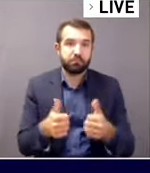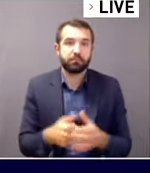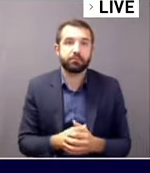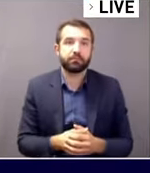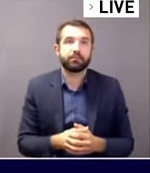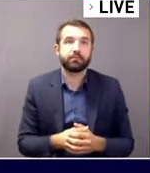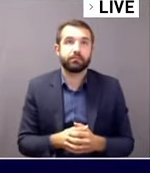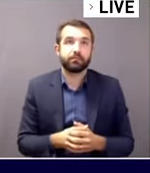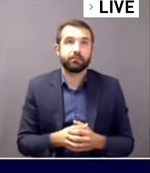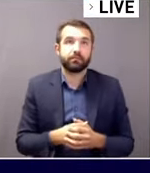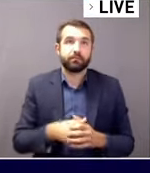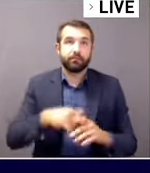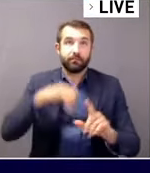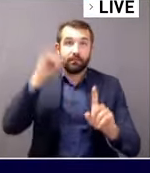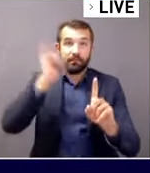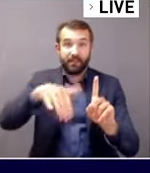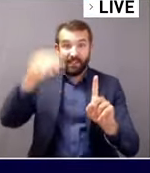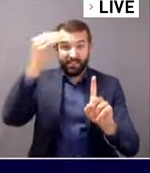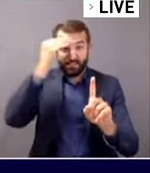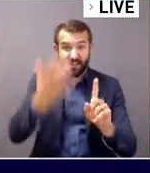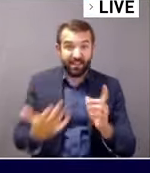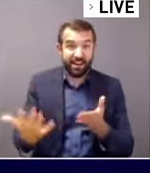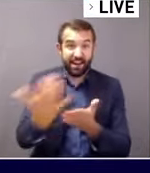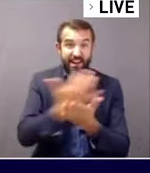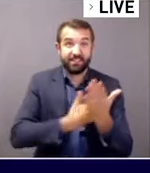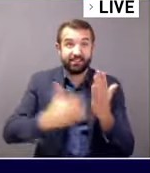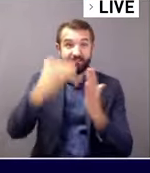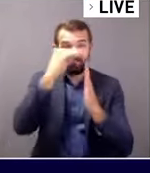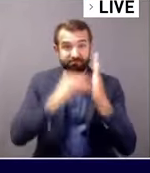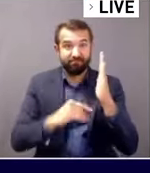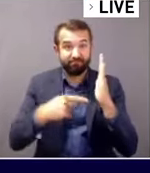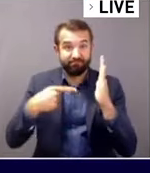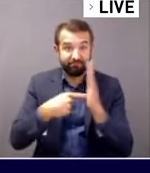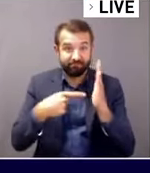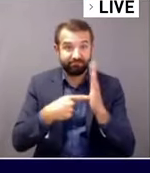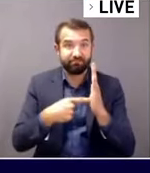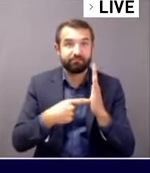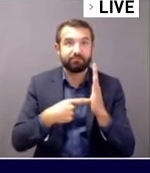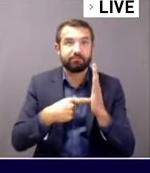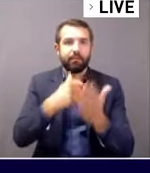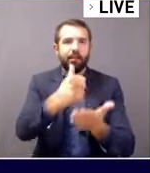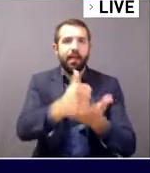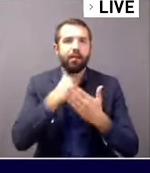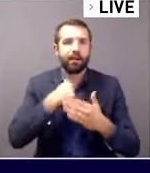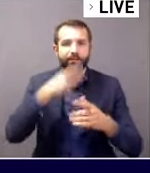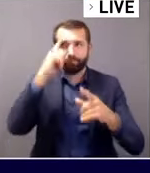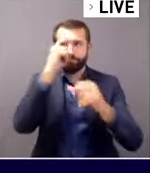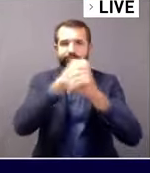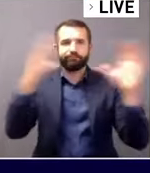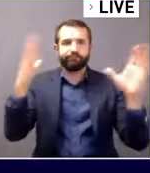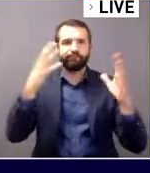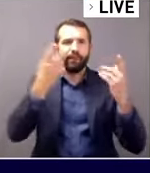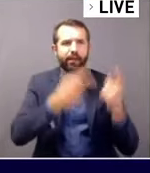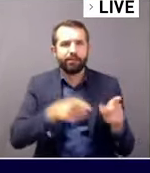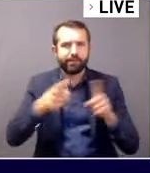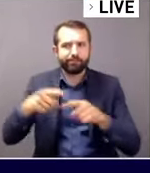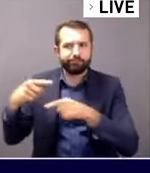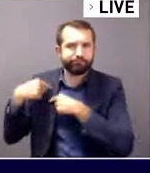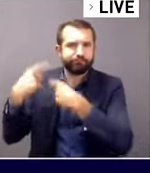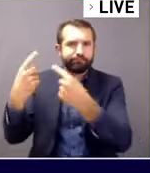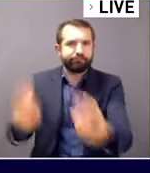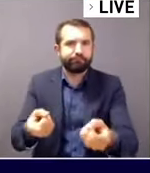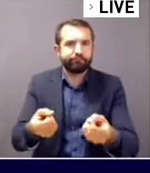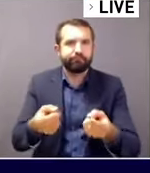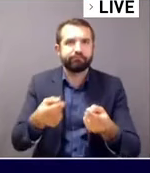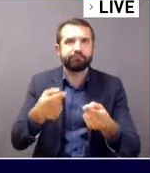We use the information that we generate from these conversations, from these contacts, to identify